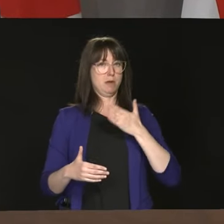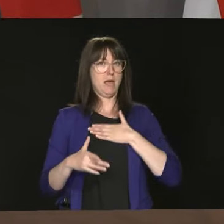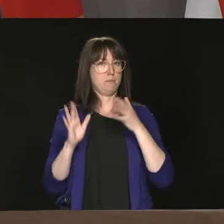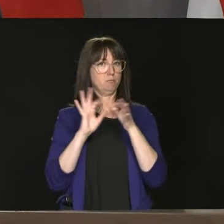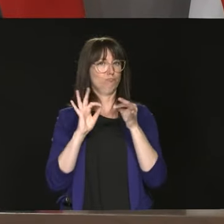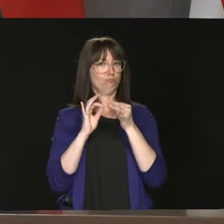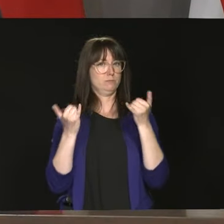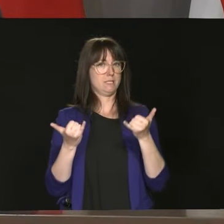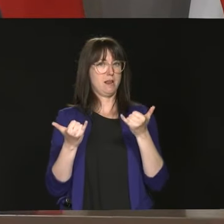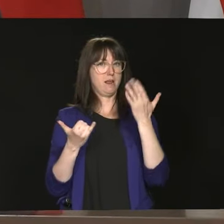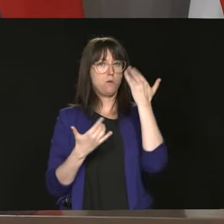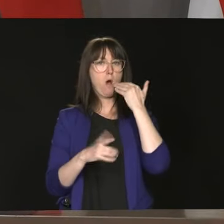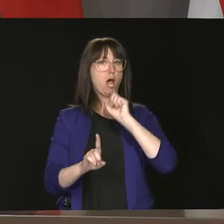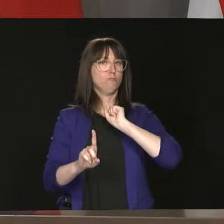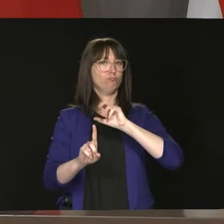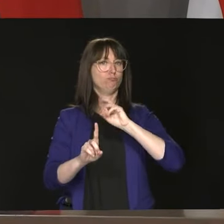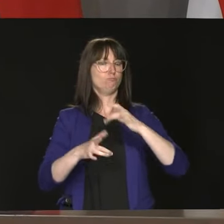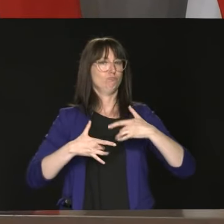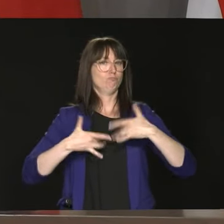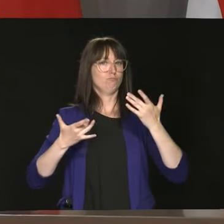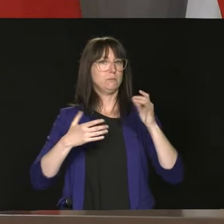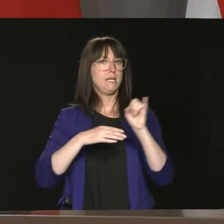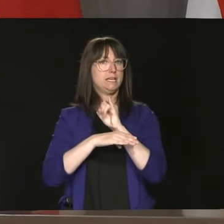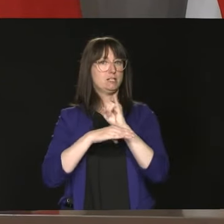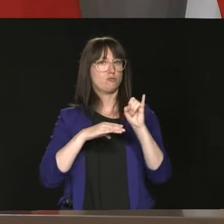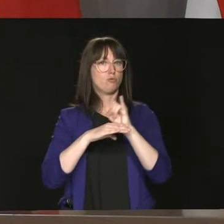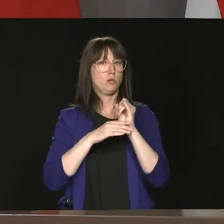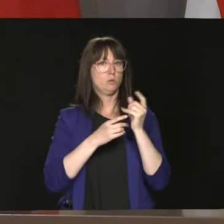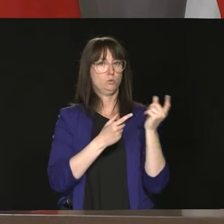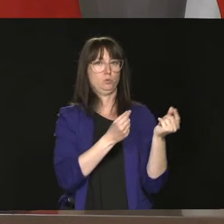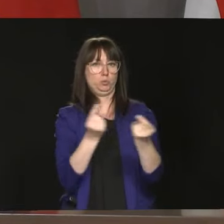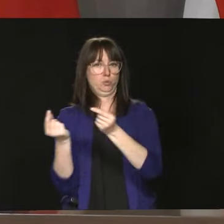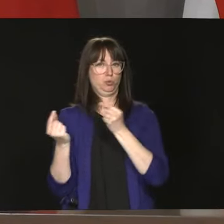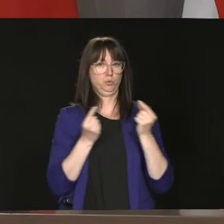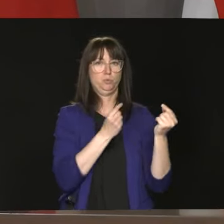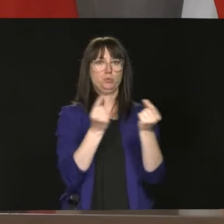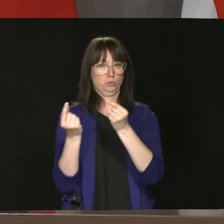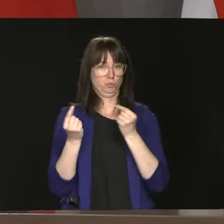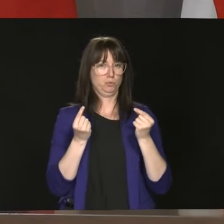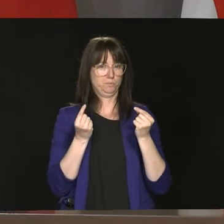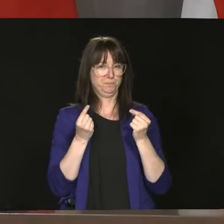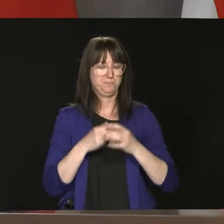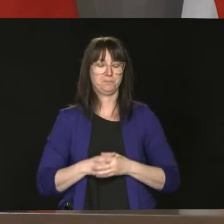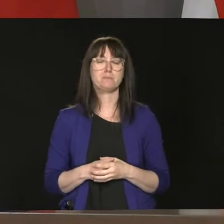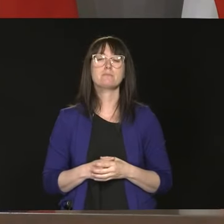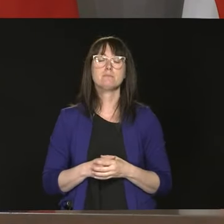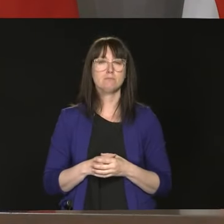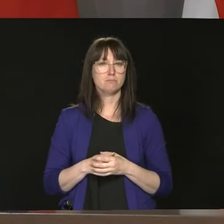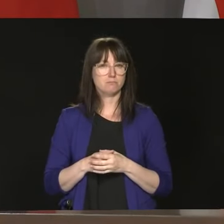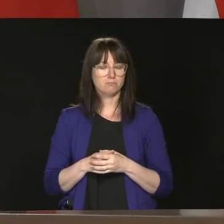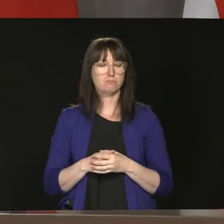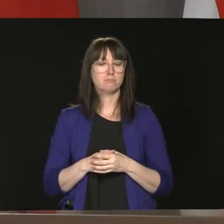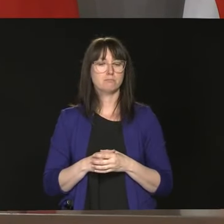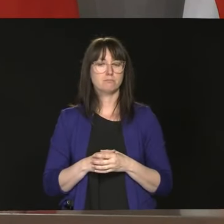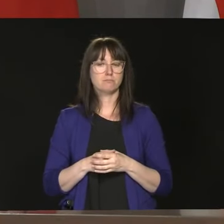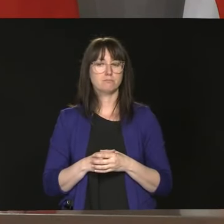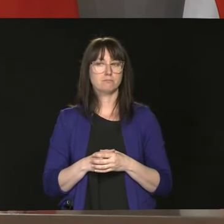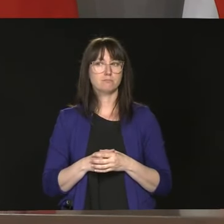secteur industrial industriel pour mobilization lutter contre la efforts COVID-19. in addressing. Our approach has been the same from the